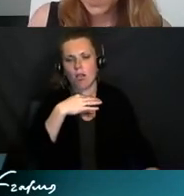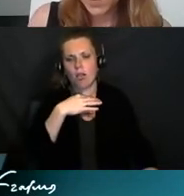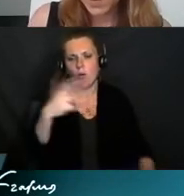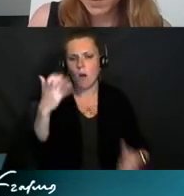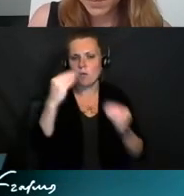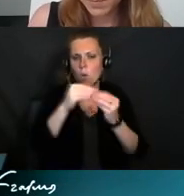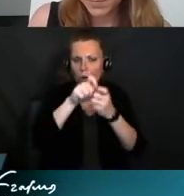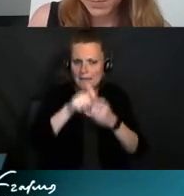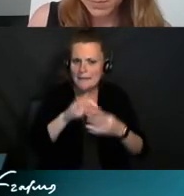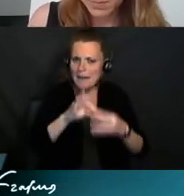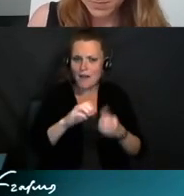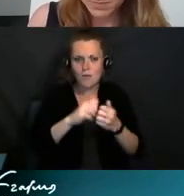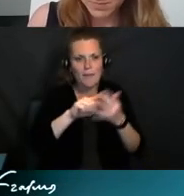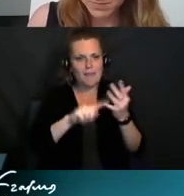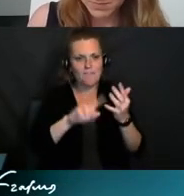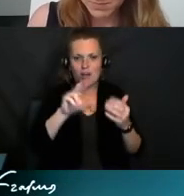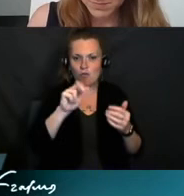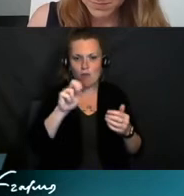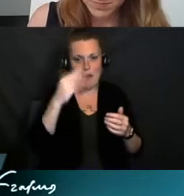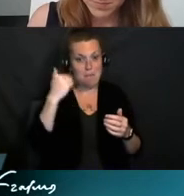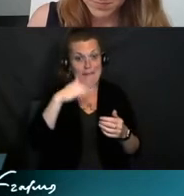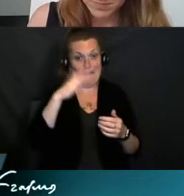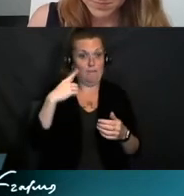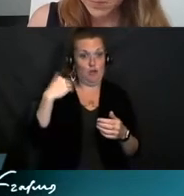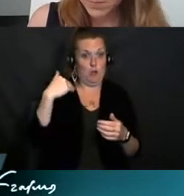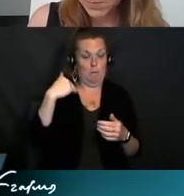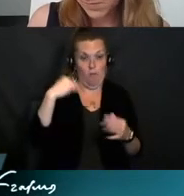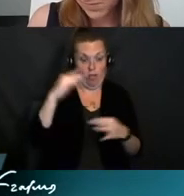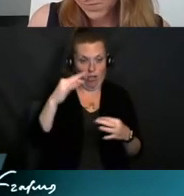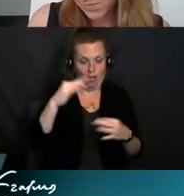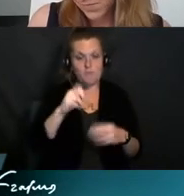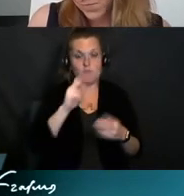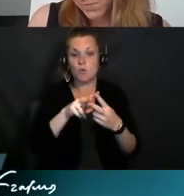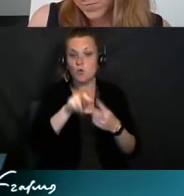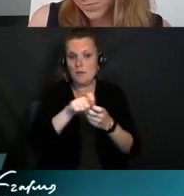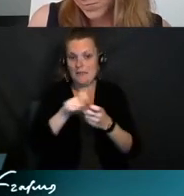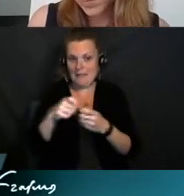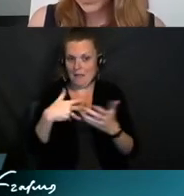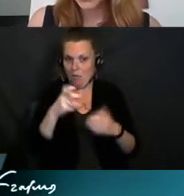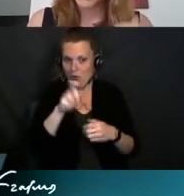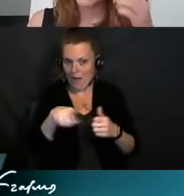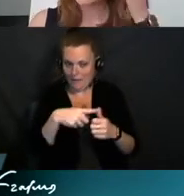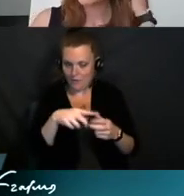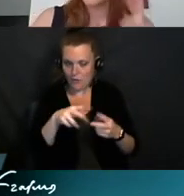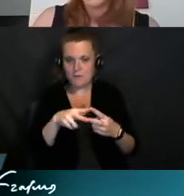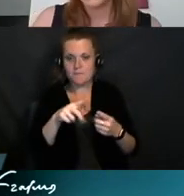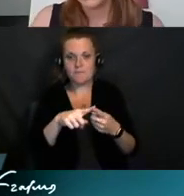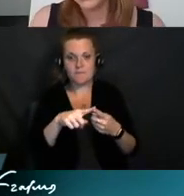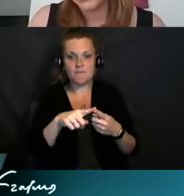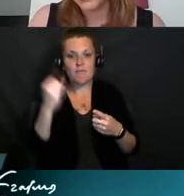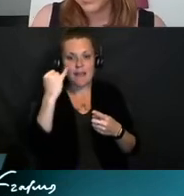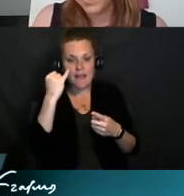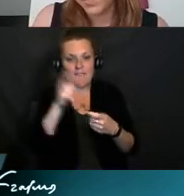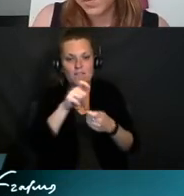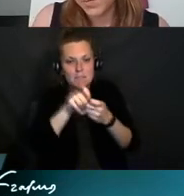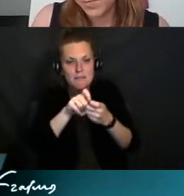the finger run, because I just didn't know about it before. Two details I would like to ask. First, whether a particular